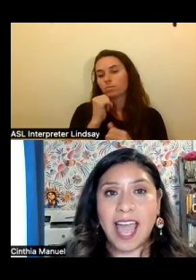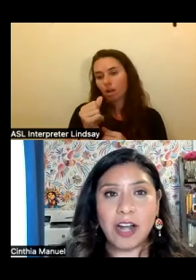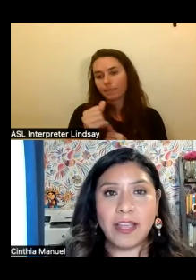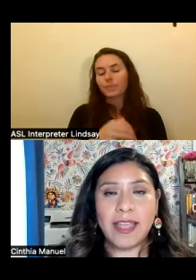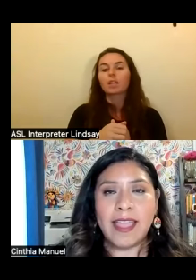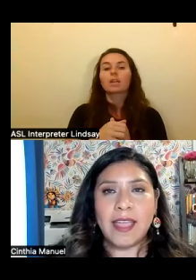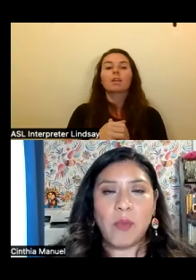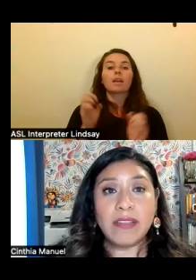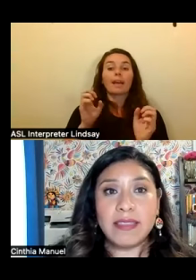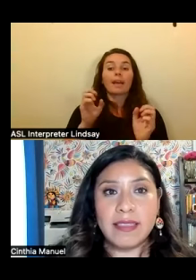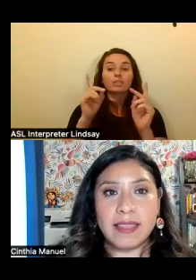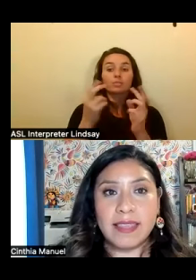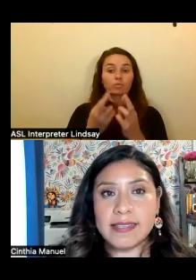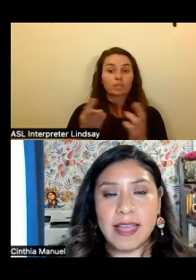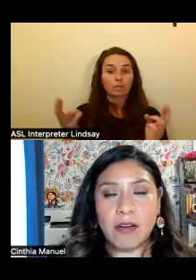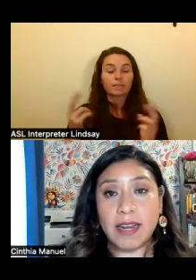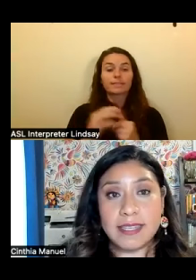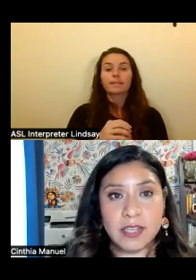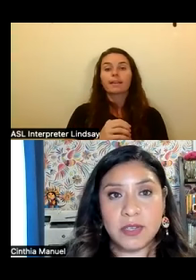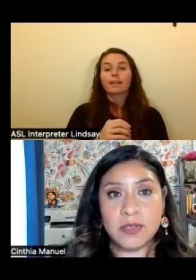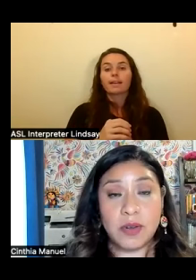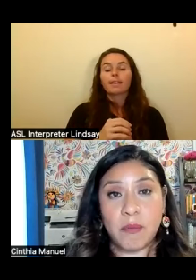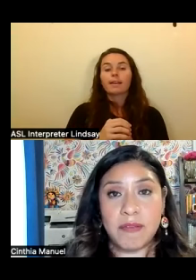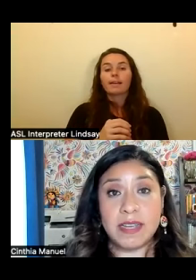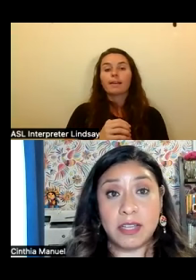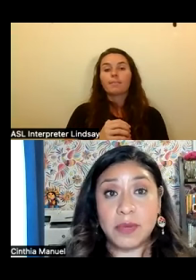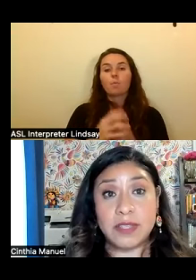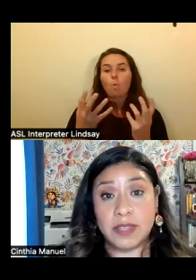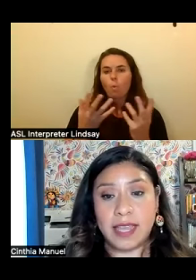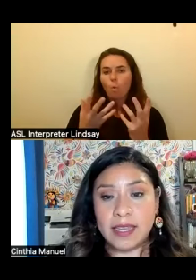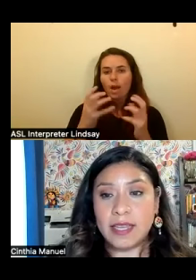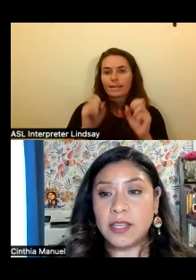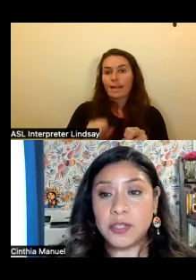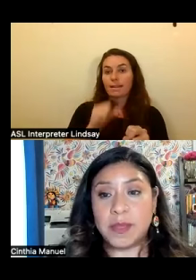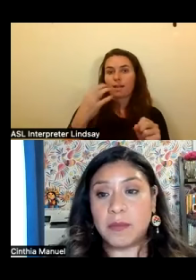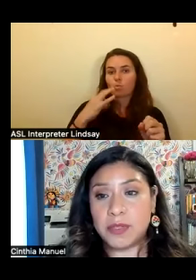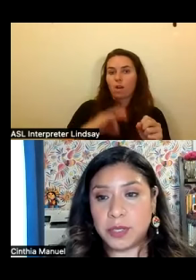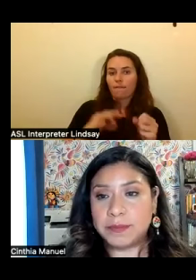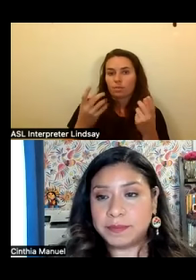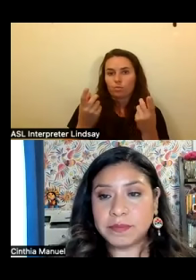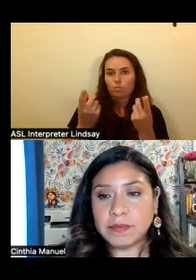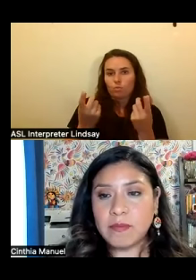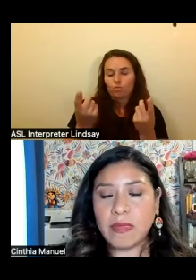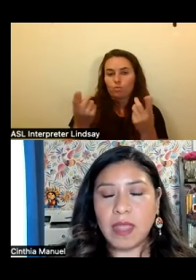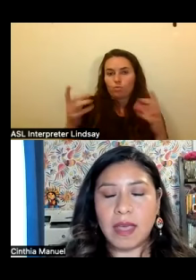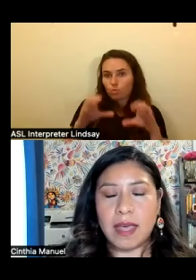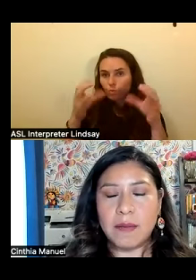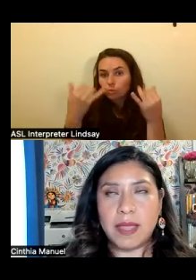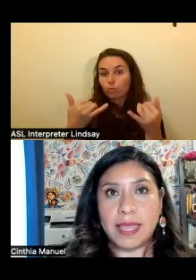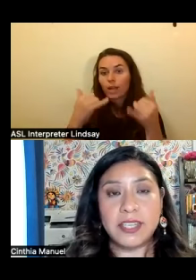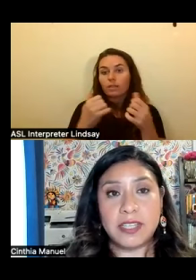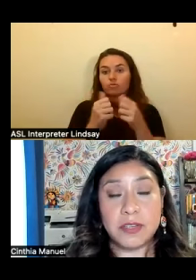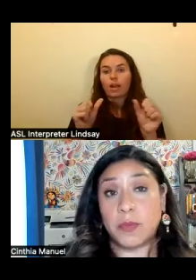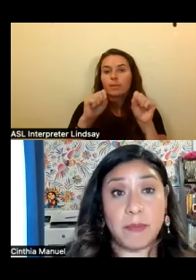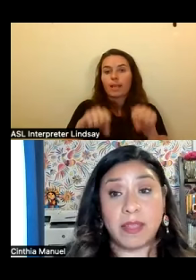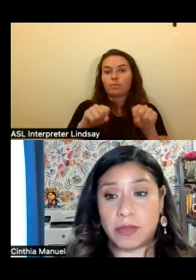again, what are the things that organizations or nonprofits are doing today to be able to